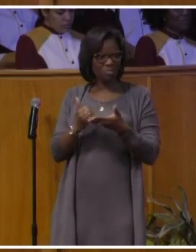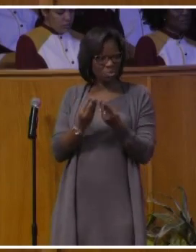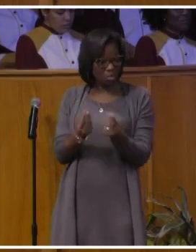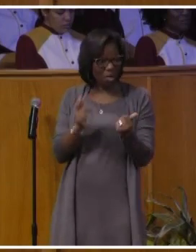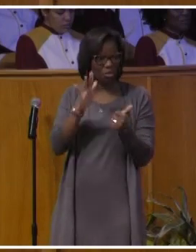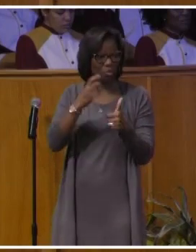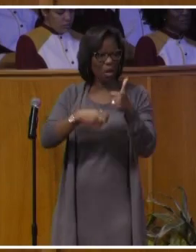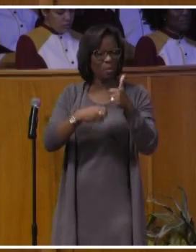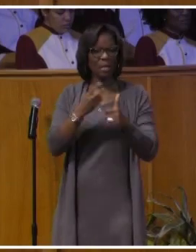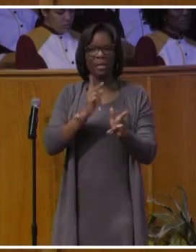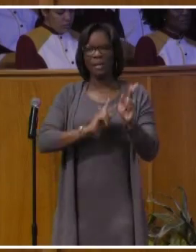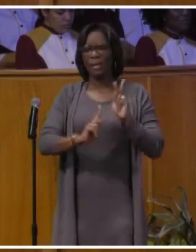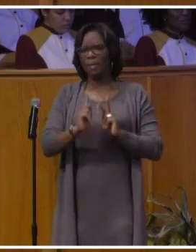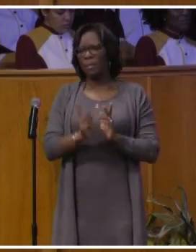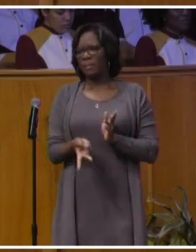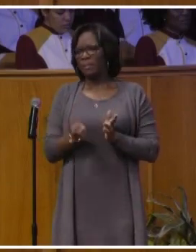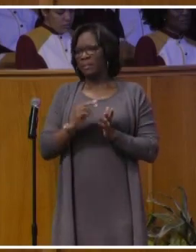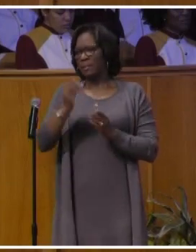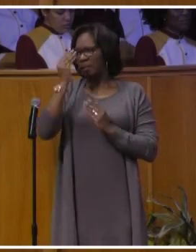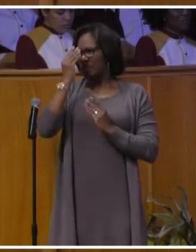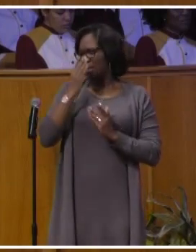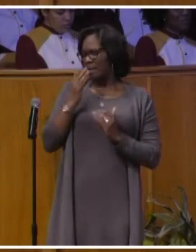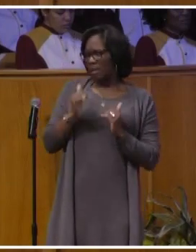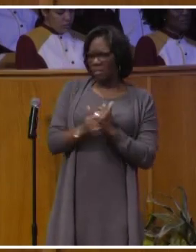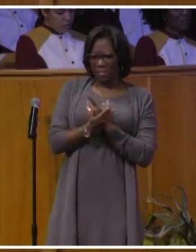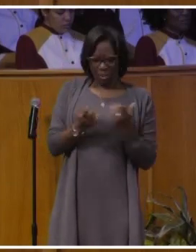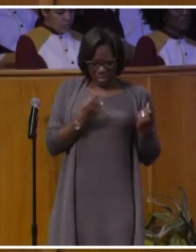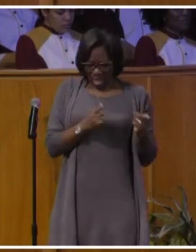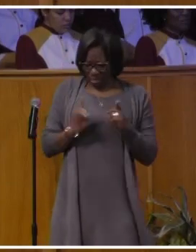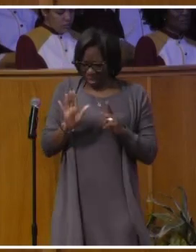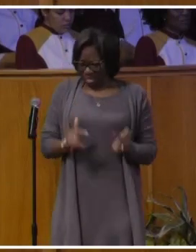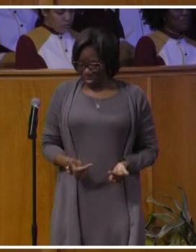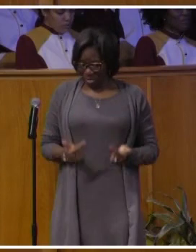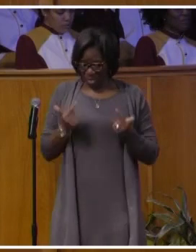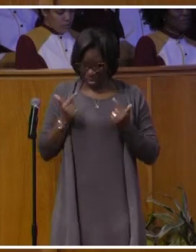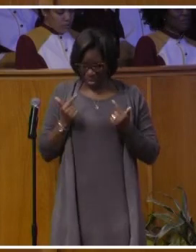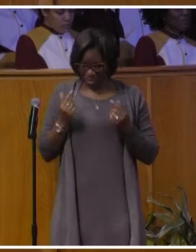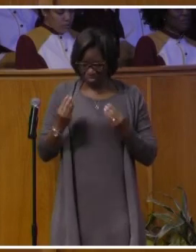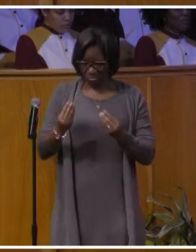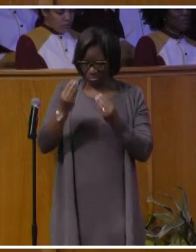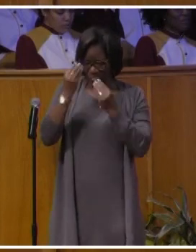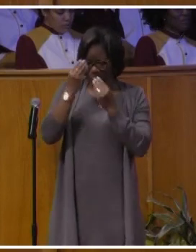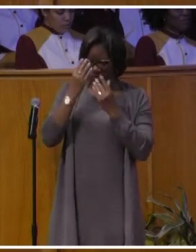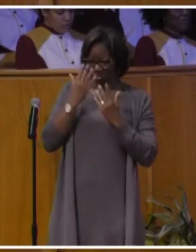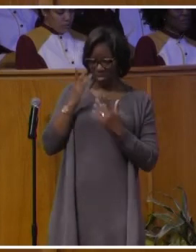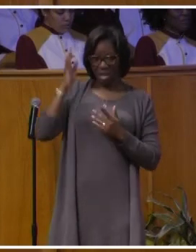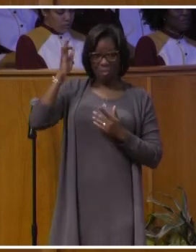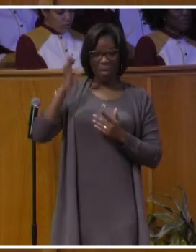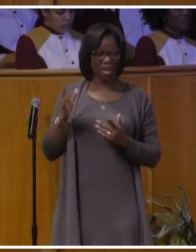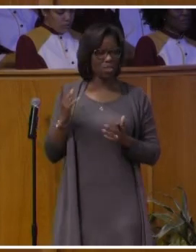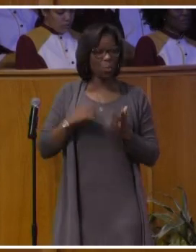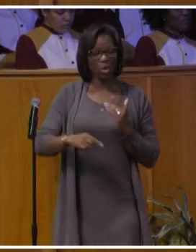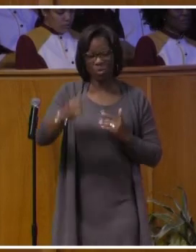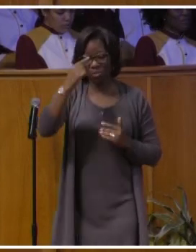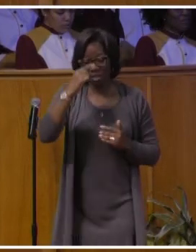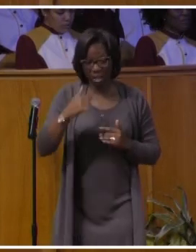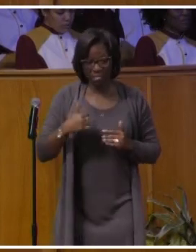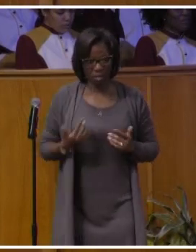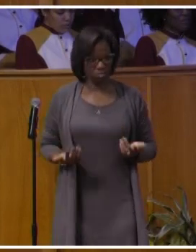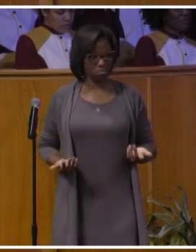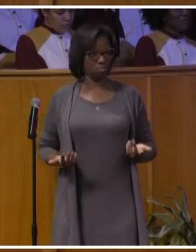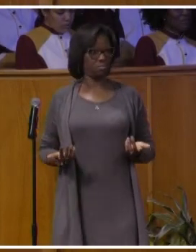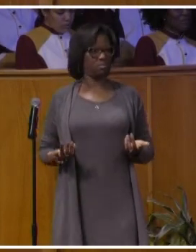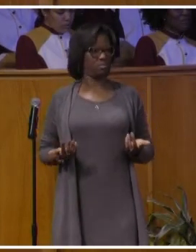I've had people stand and tell me everything that was going on in their life. They said, "Pastor, what do you think?"